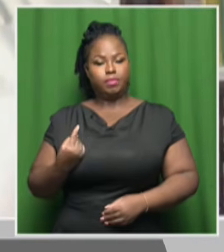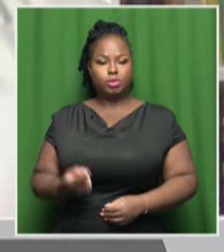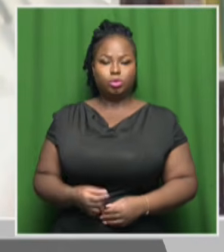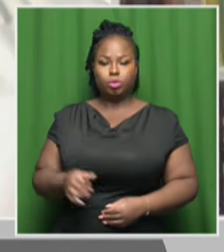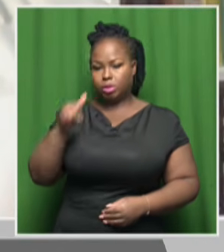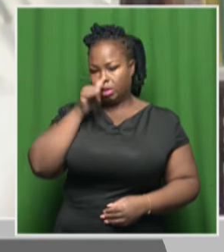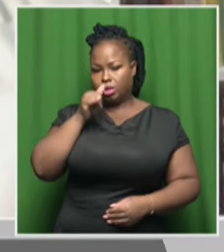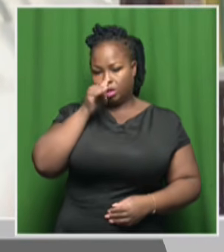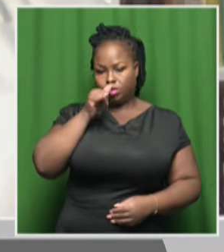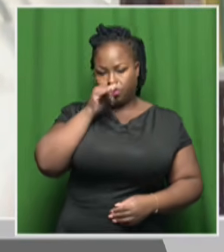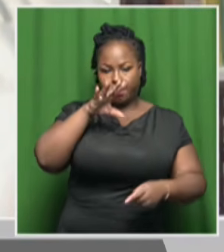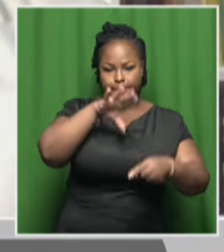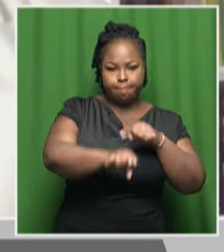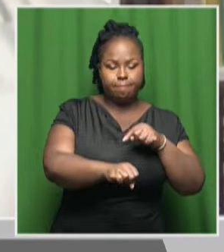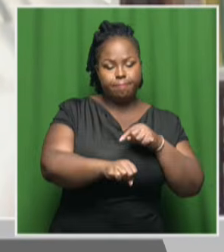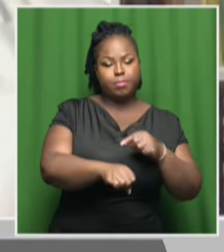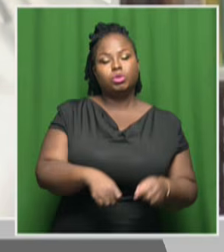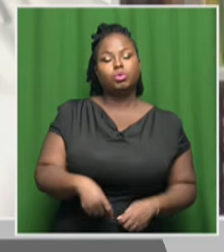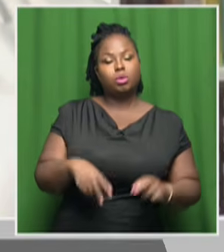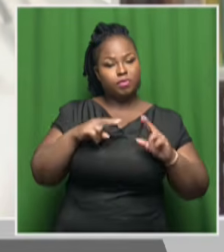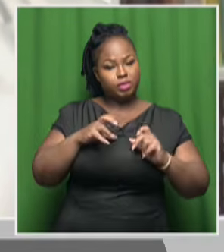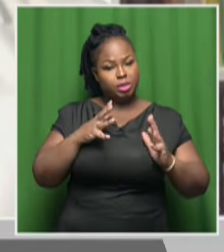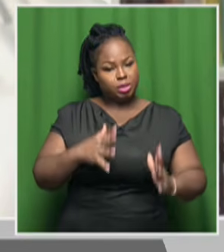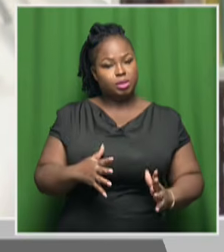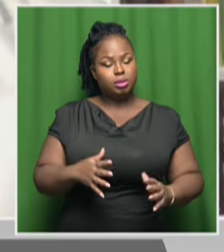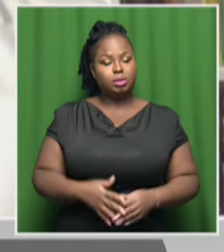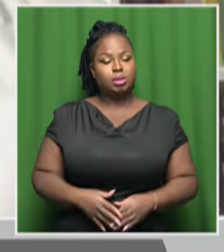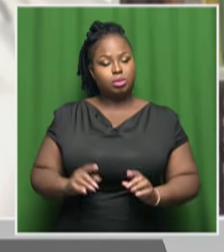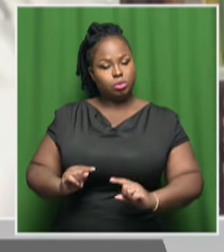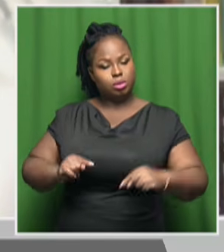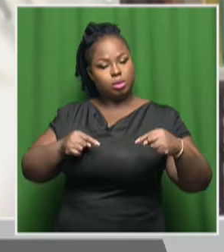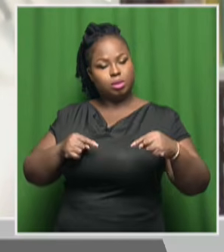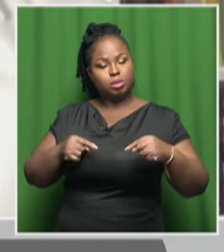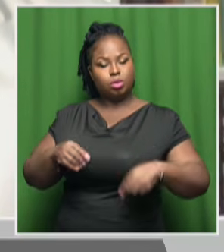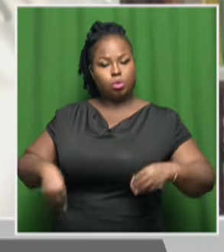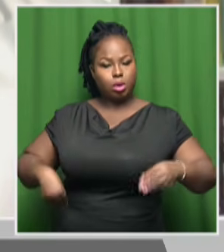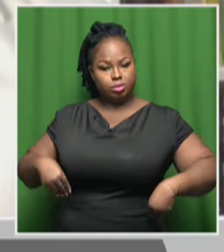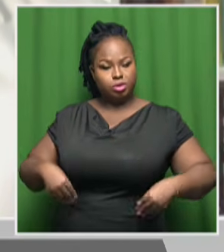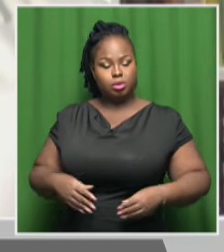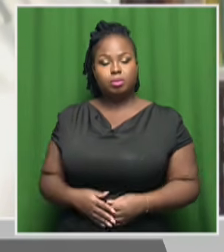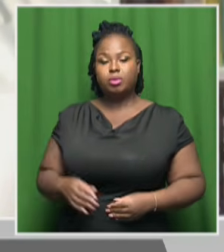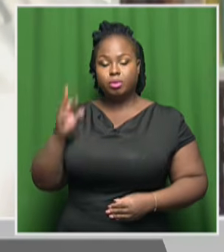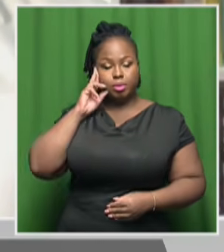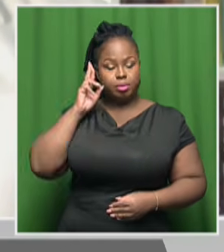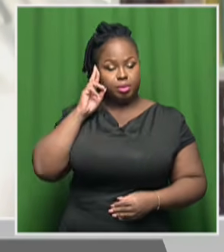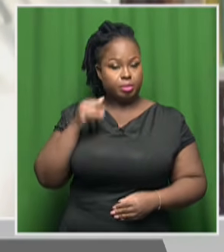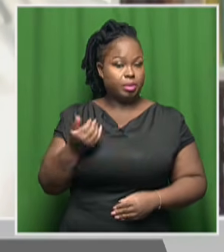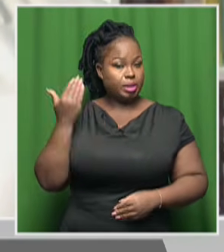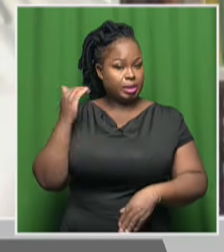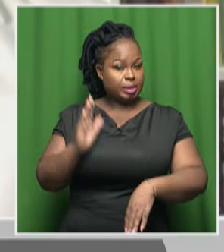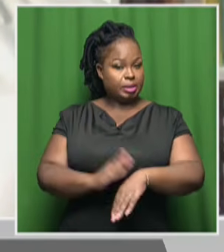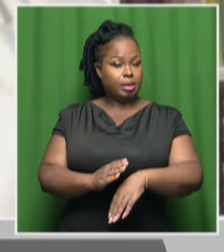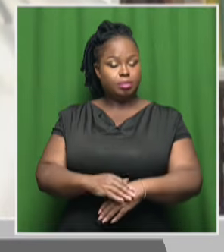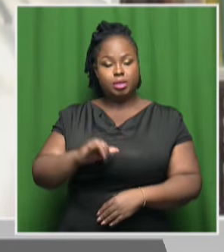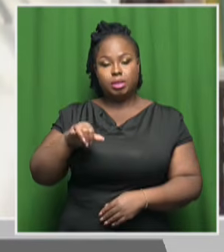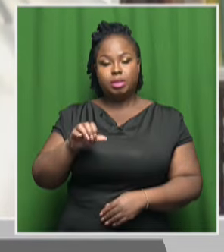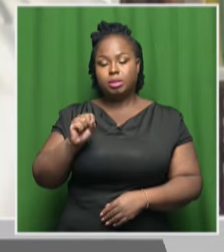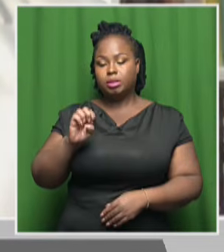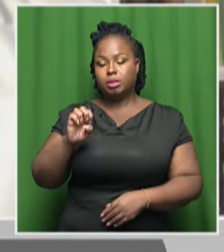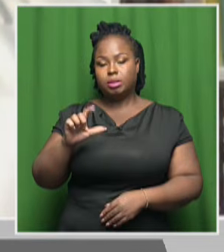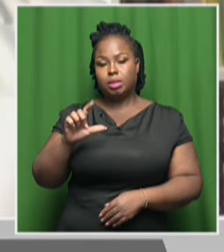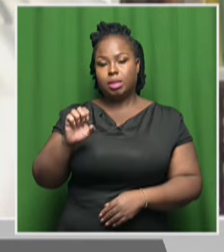crime buster, as a forensic investigator, as an anti-corruption campaigner. We remember him going back to the time of Jacques Levy. He was the one who